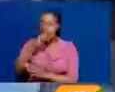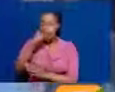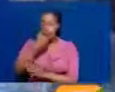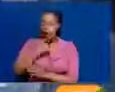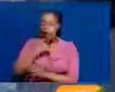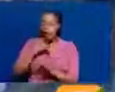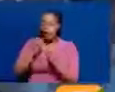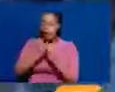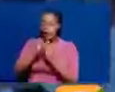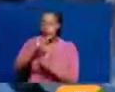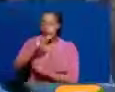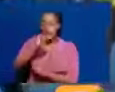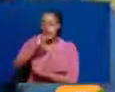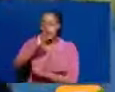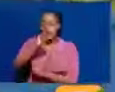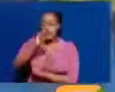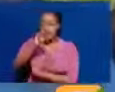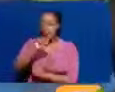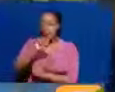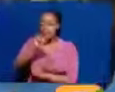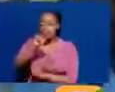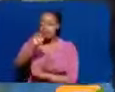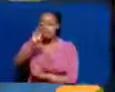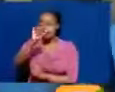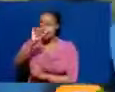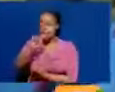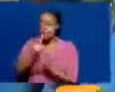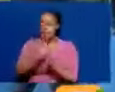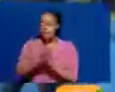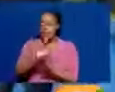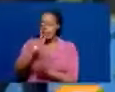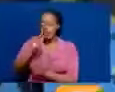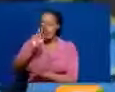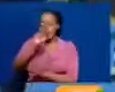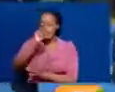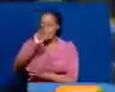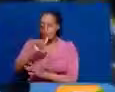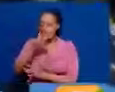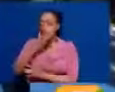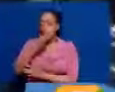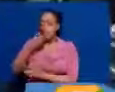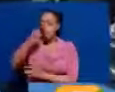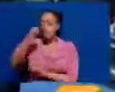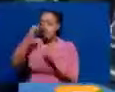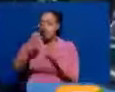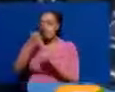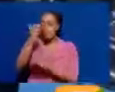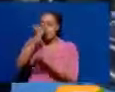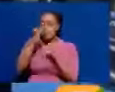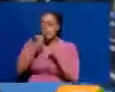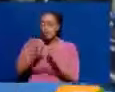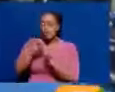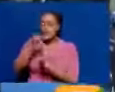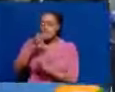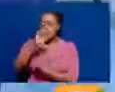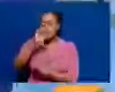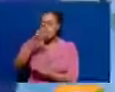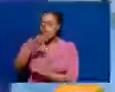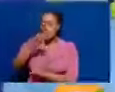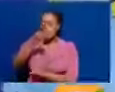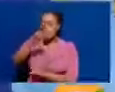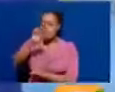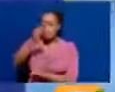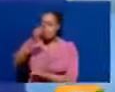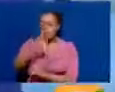with Amina Martha, Teresia Wanjiru, and Friza Anyango as well. On the men's side, new faces include Frederick Ramogi, Peter